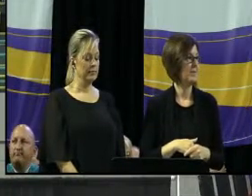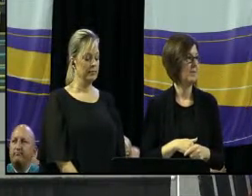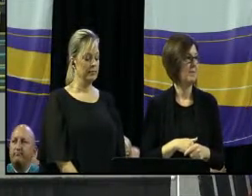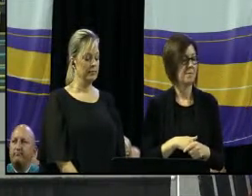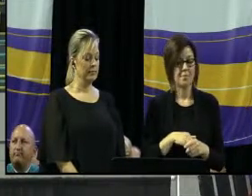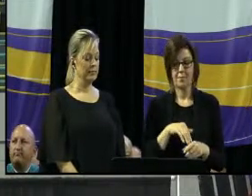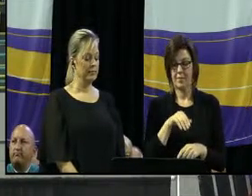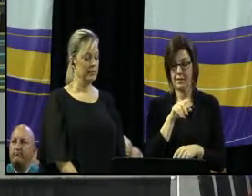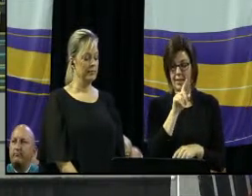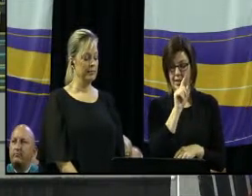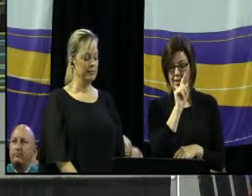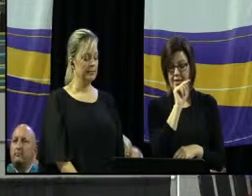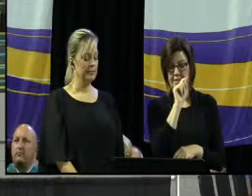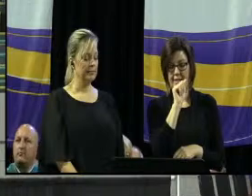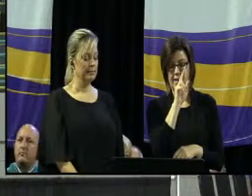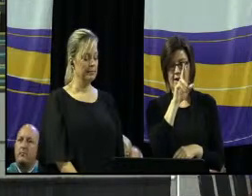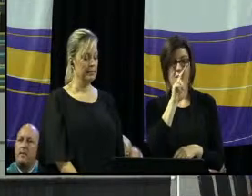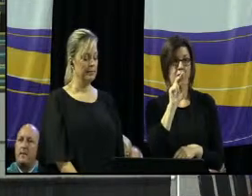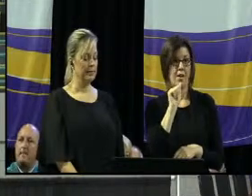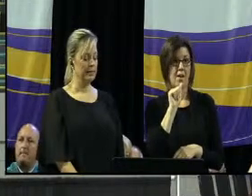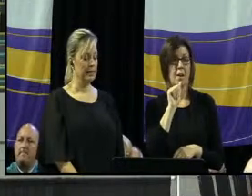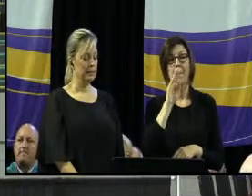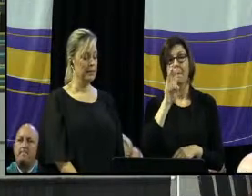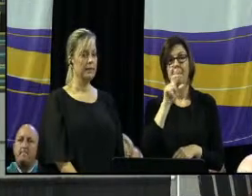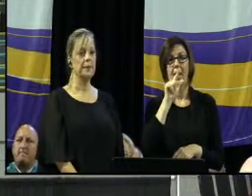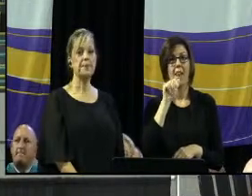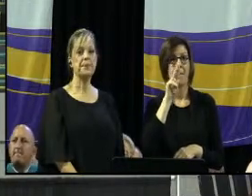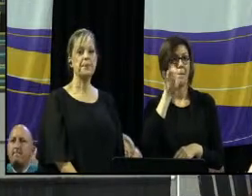Tara Nicole Bellamy.